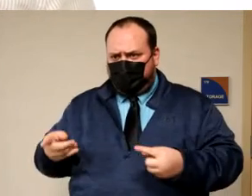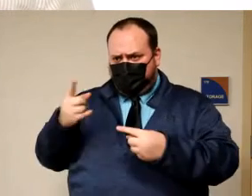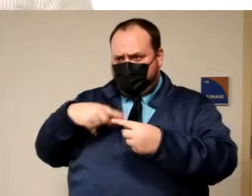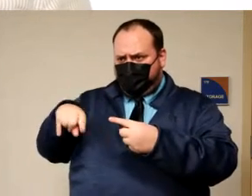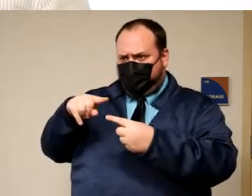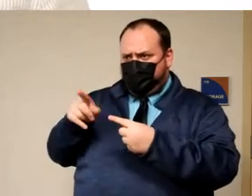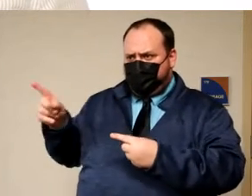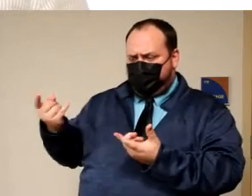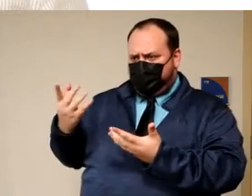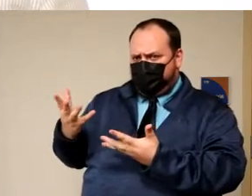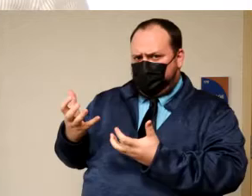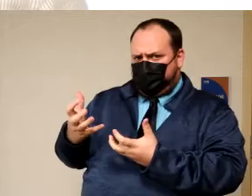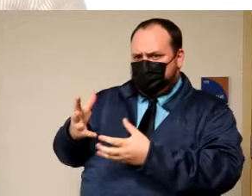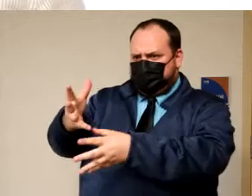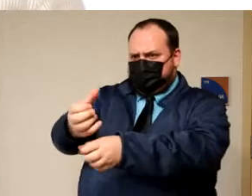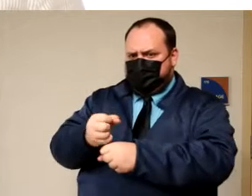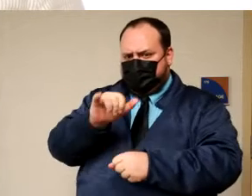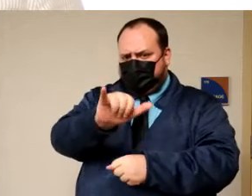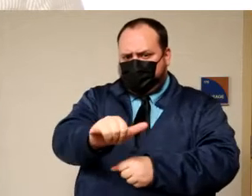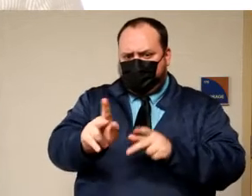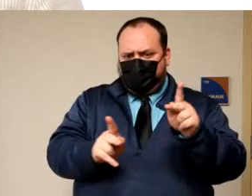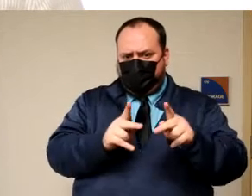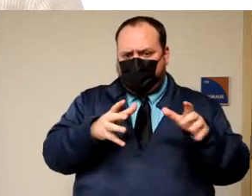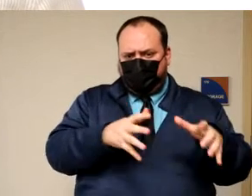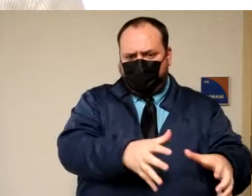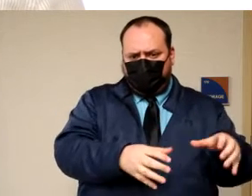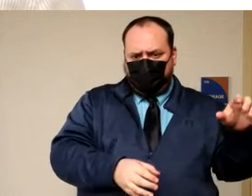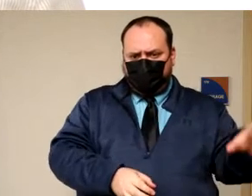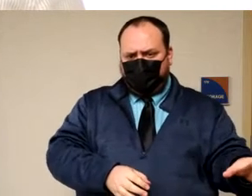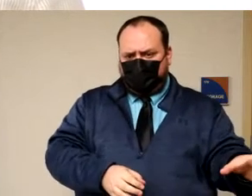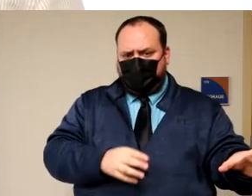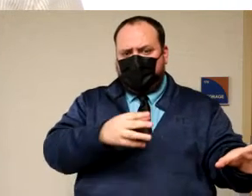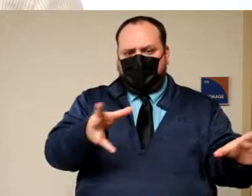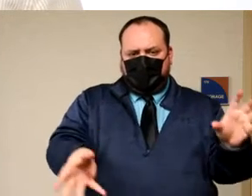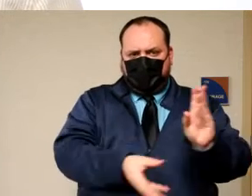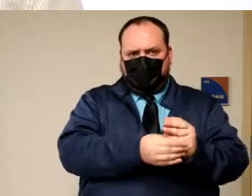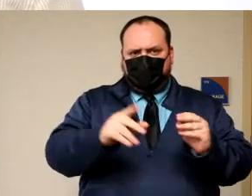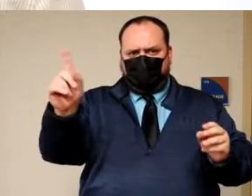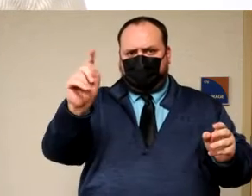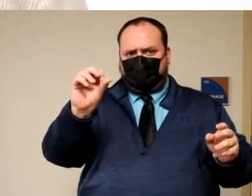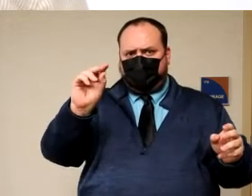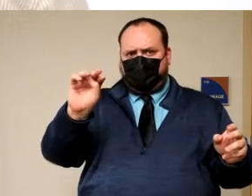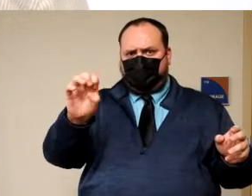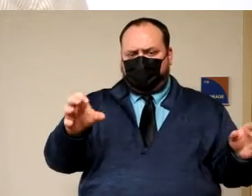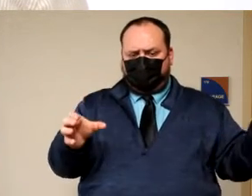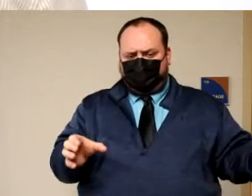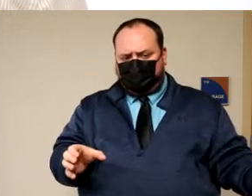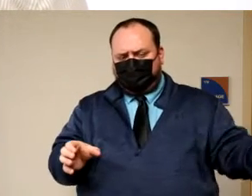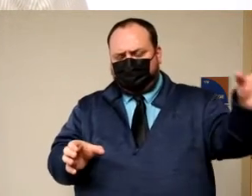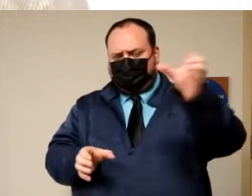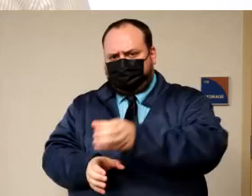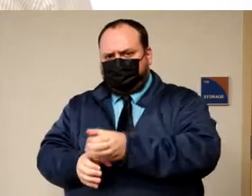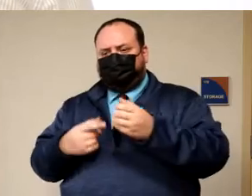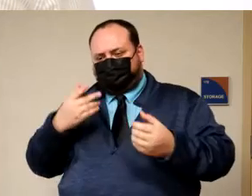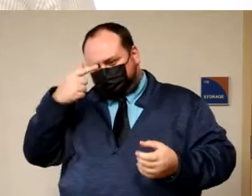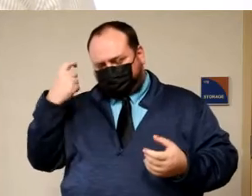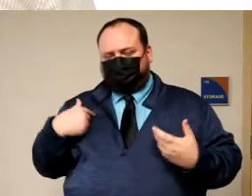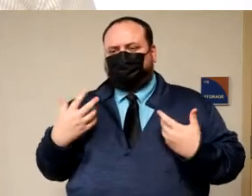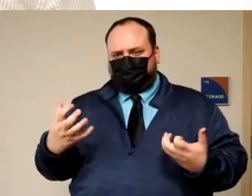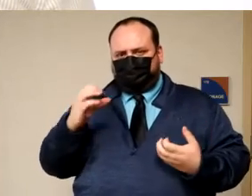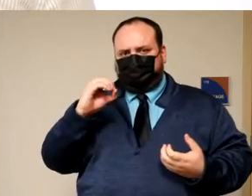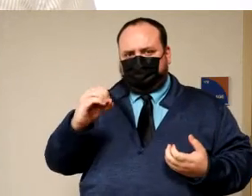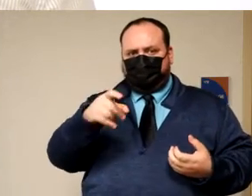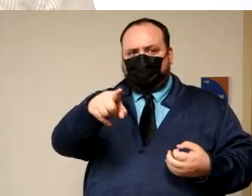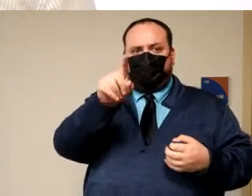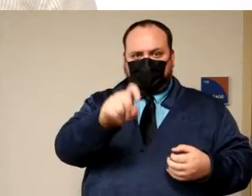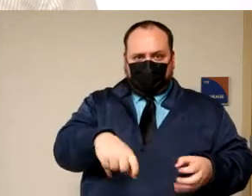to grab this population, you want to add it to the zone, because I'm trying to get the zero deviation, you have to grab